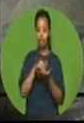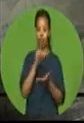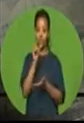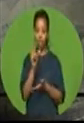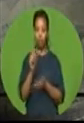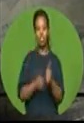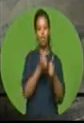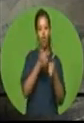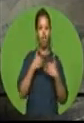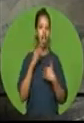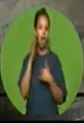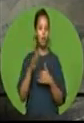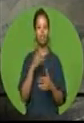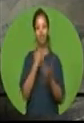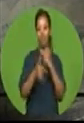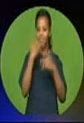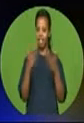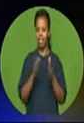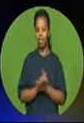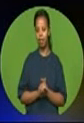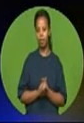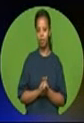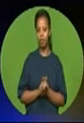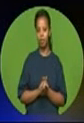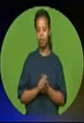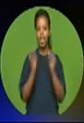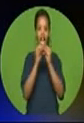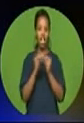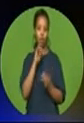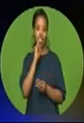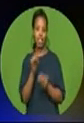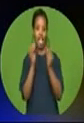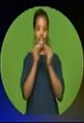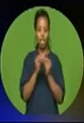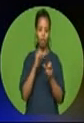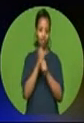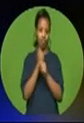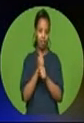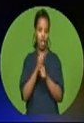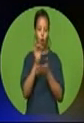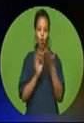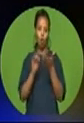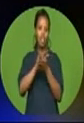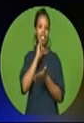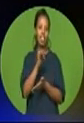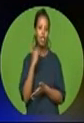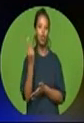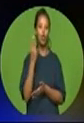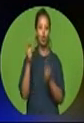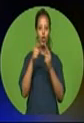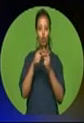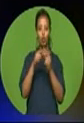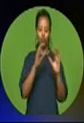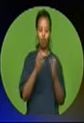the following have been discussed. An account is an accounting form that is used